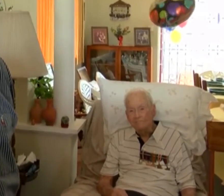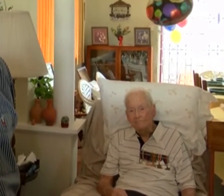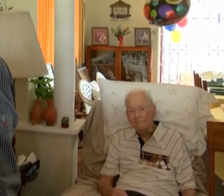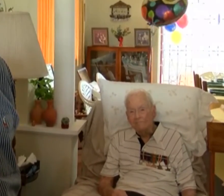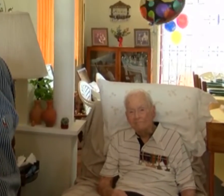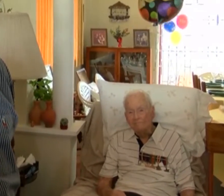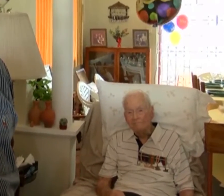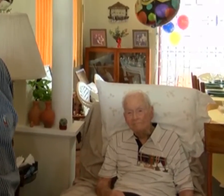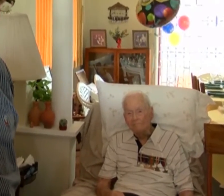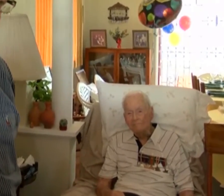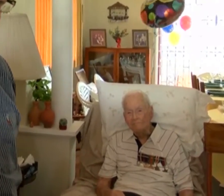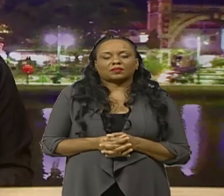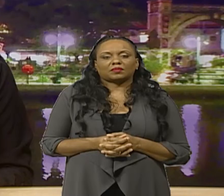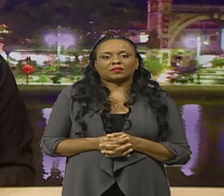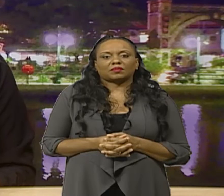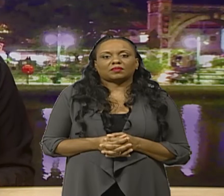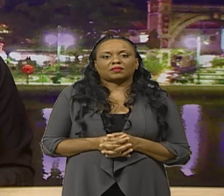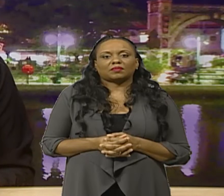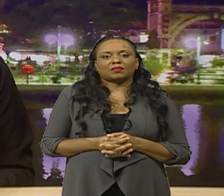on D-Day.